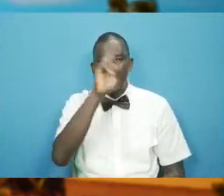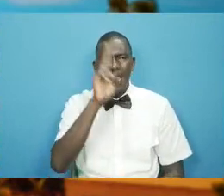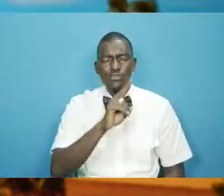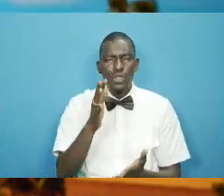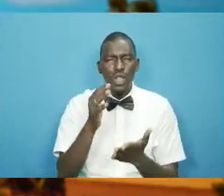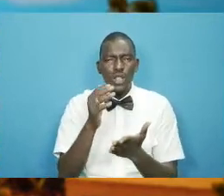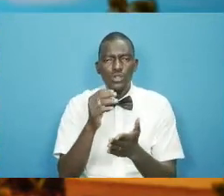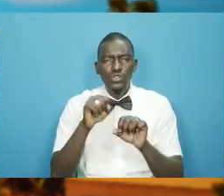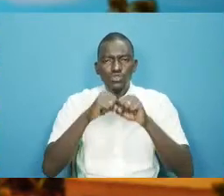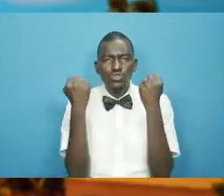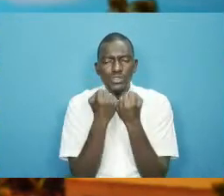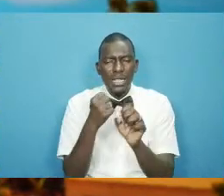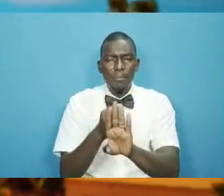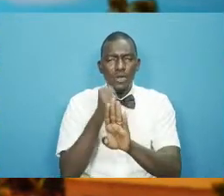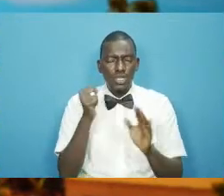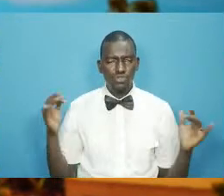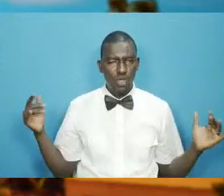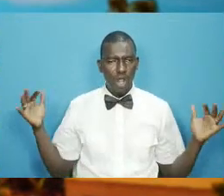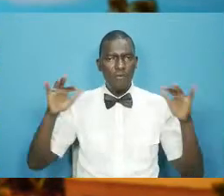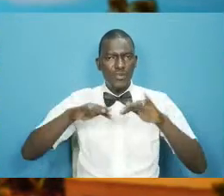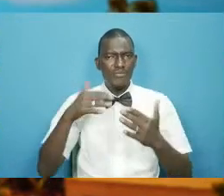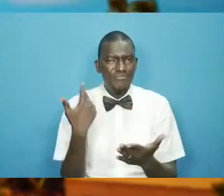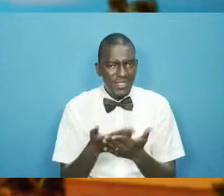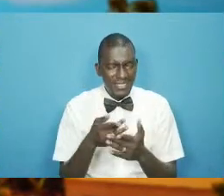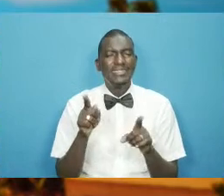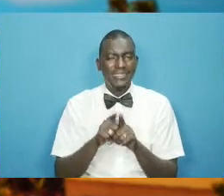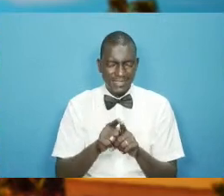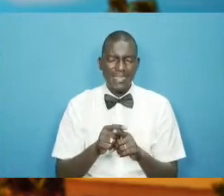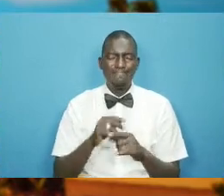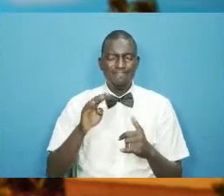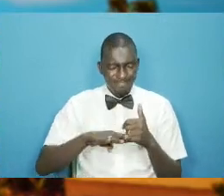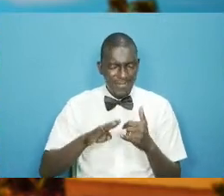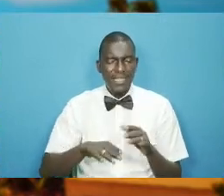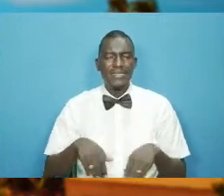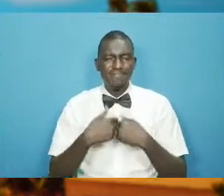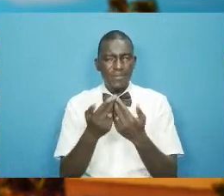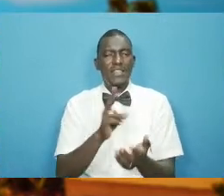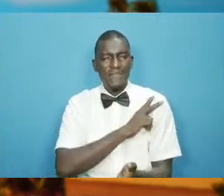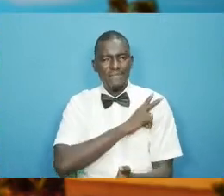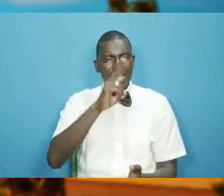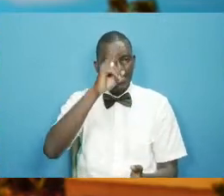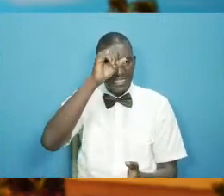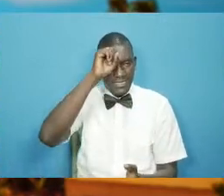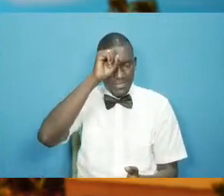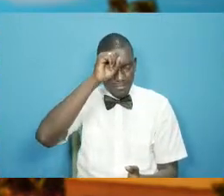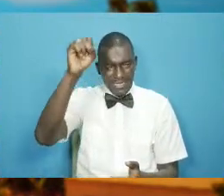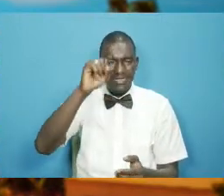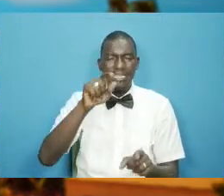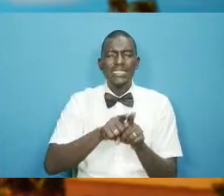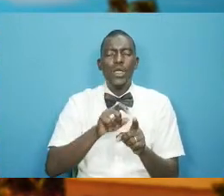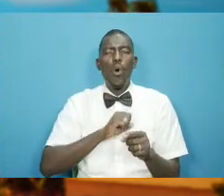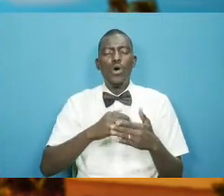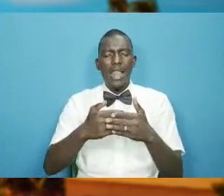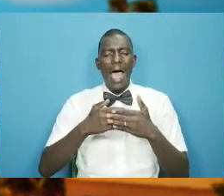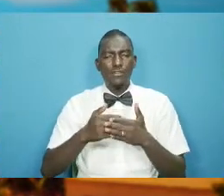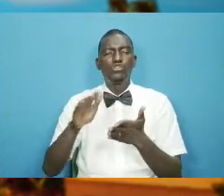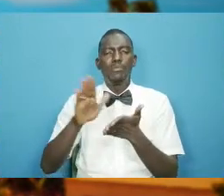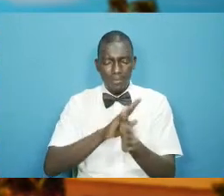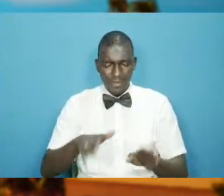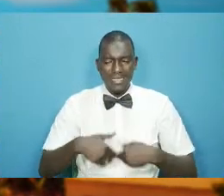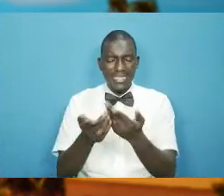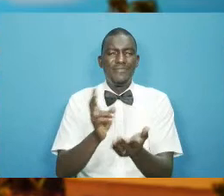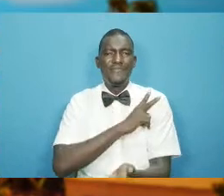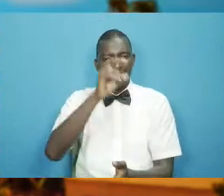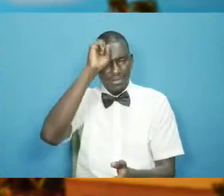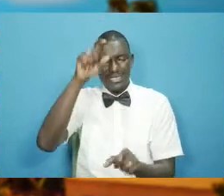Social Protection Forum ended with a call to action paper handed over to the Vice President and an action plan developed for